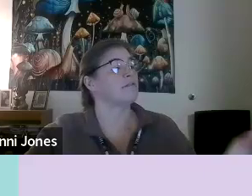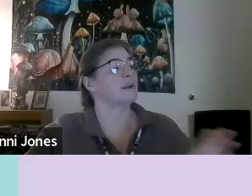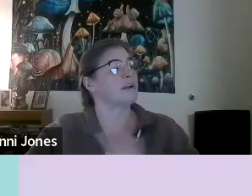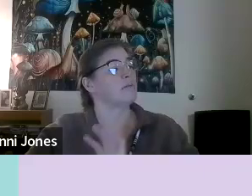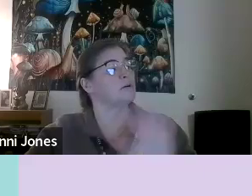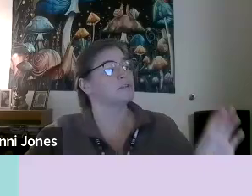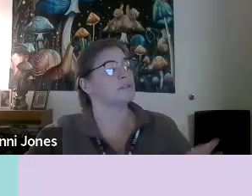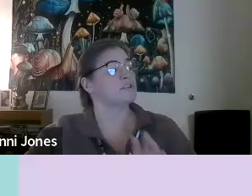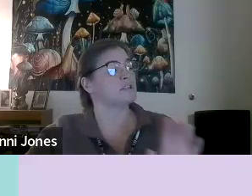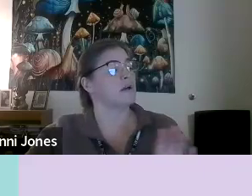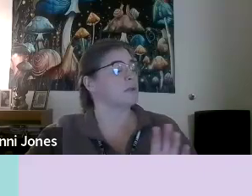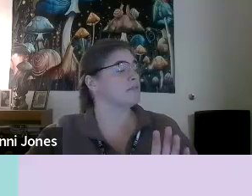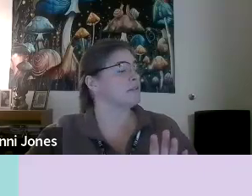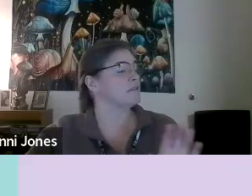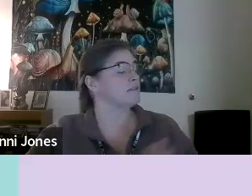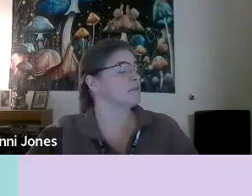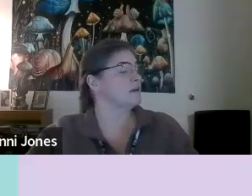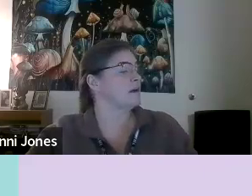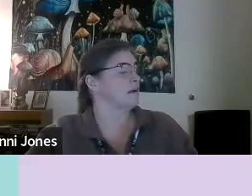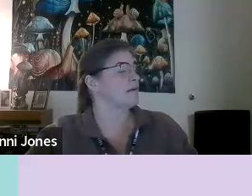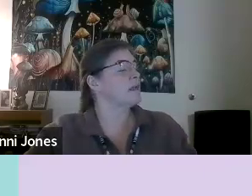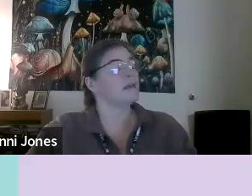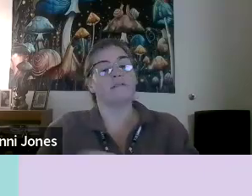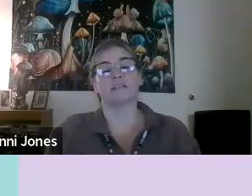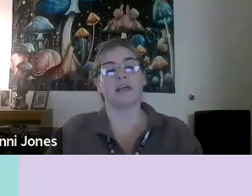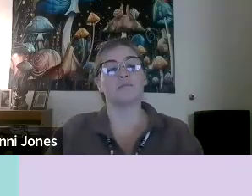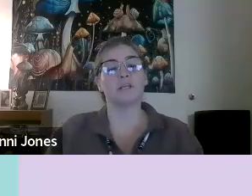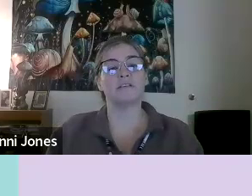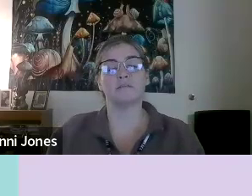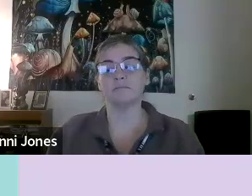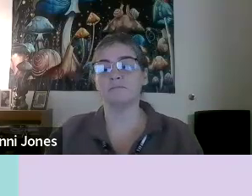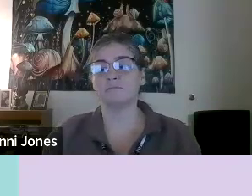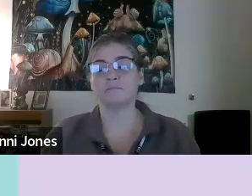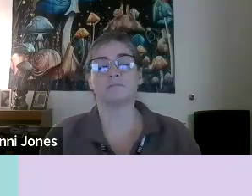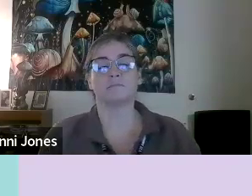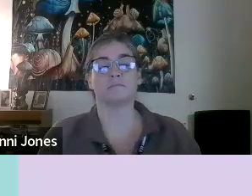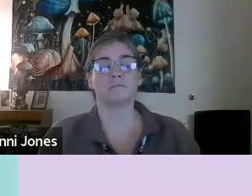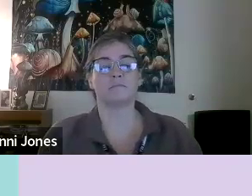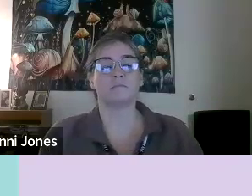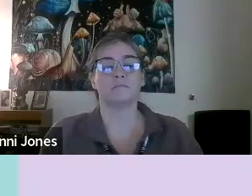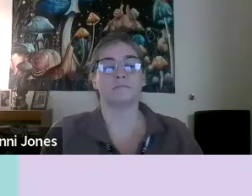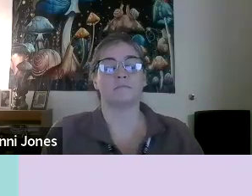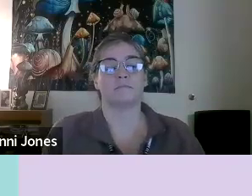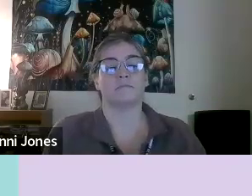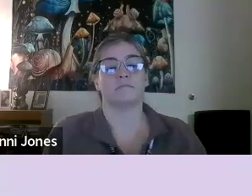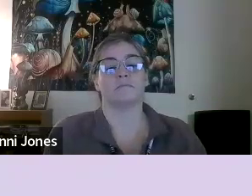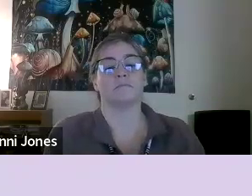There's just a lot of variables that just come into this. Next slide, please.